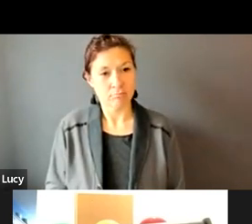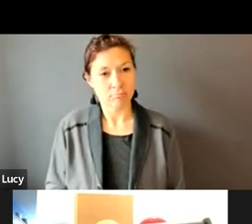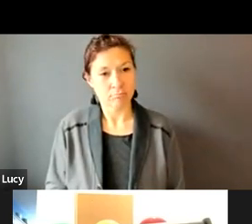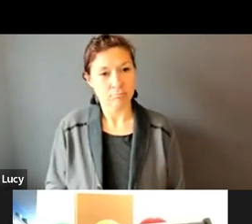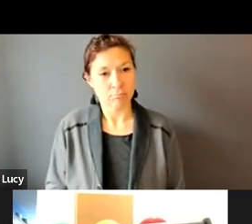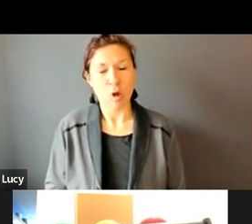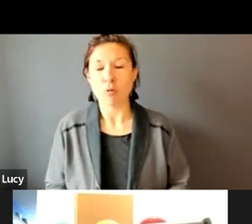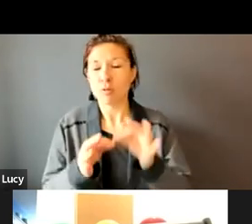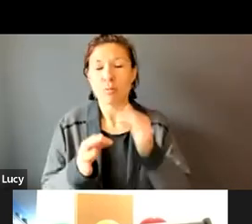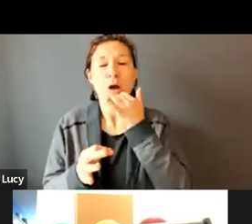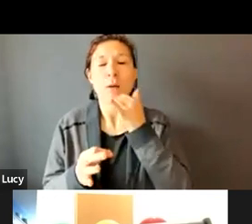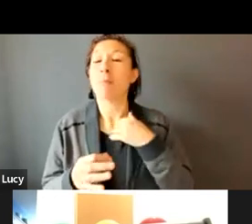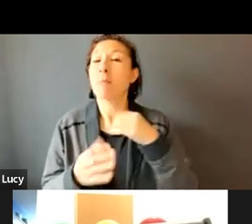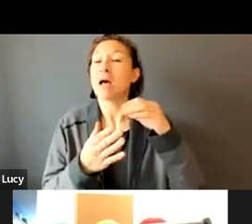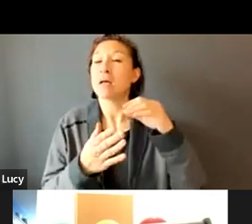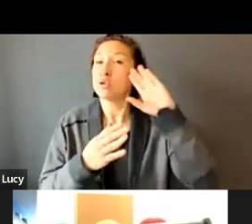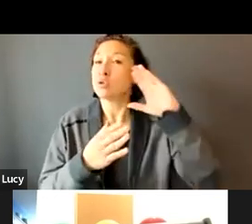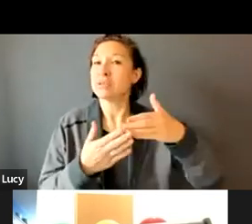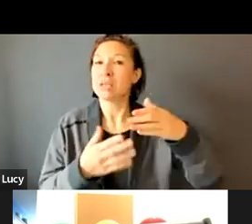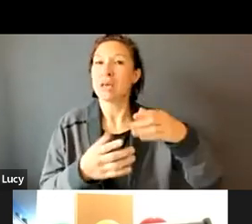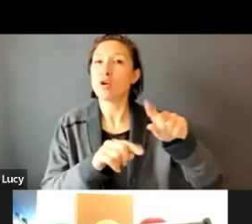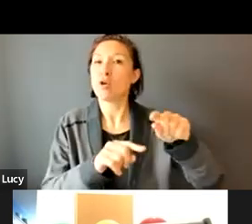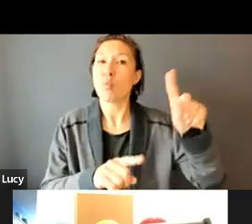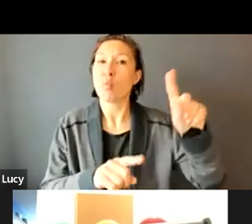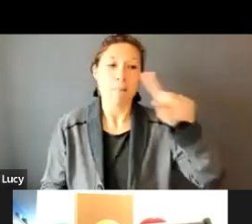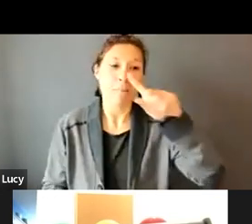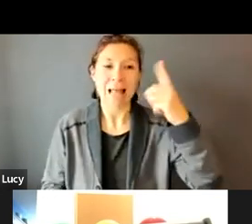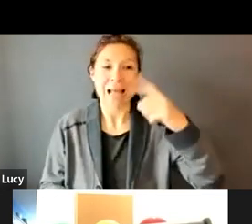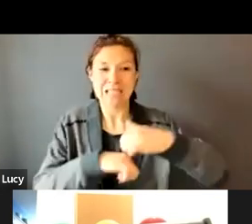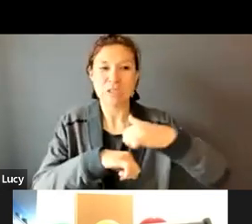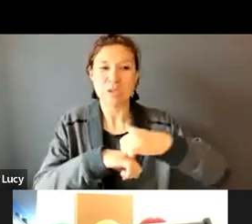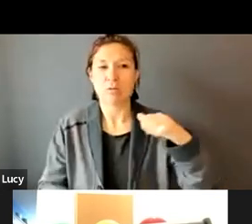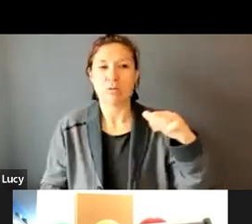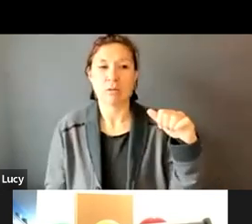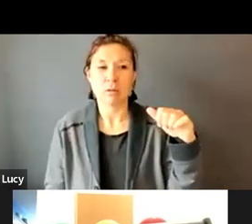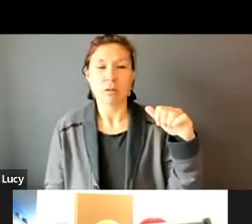my son attends the Blackstone School he is